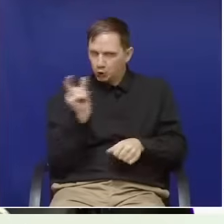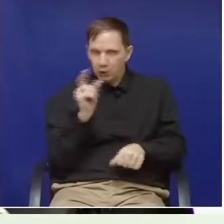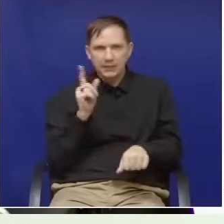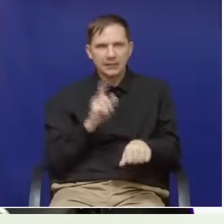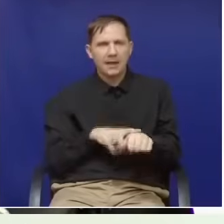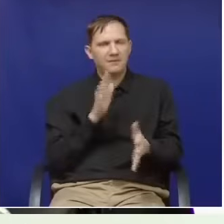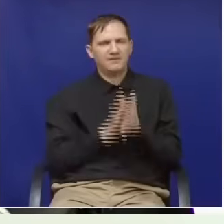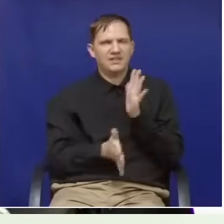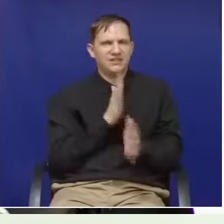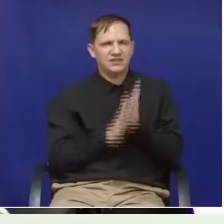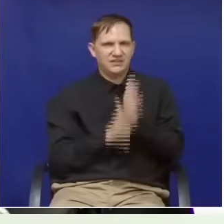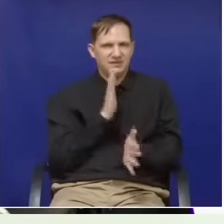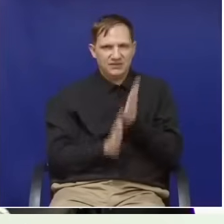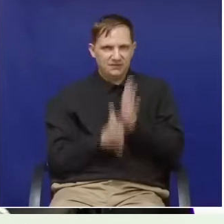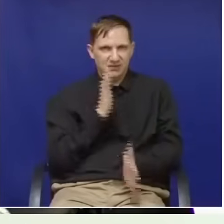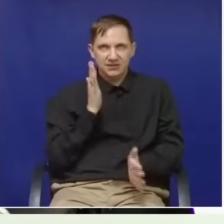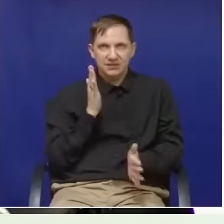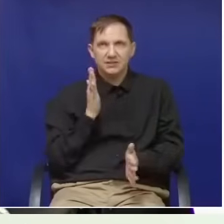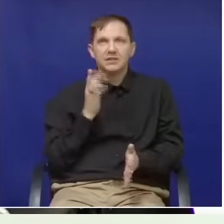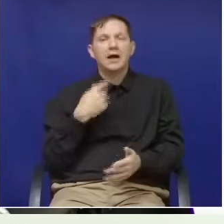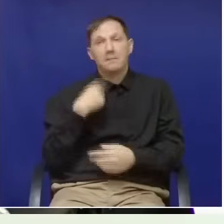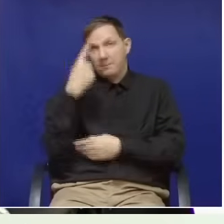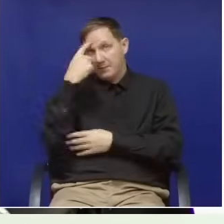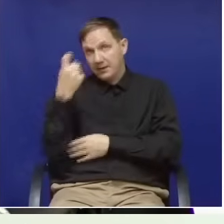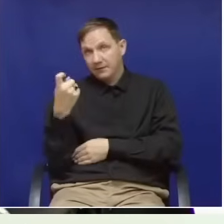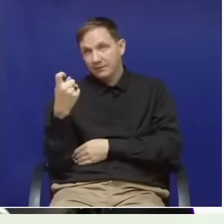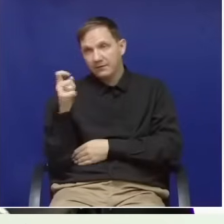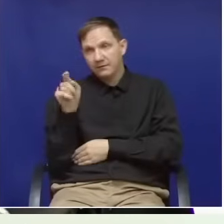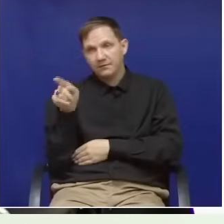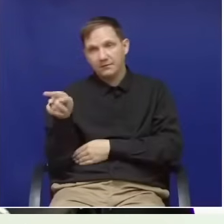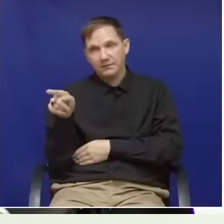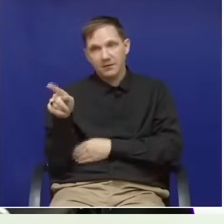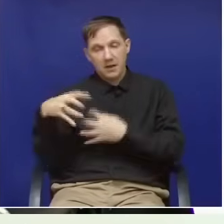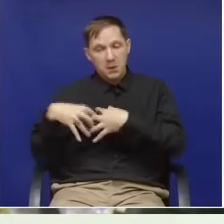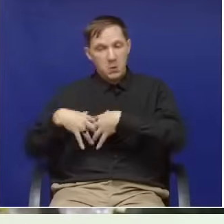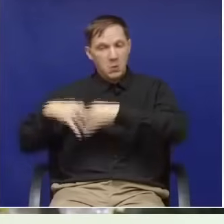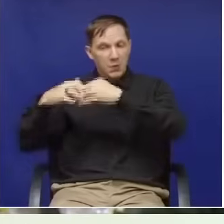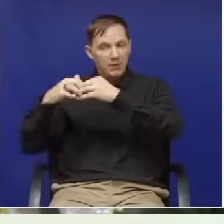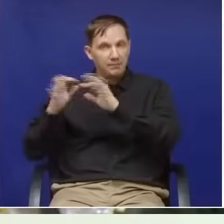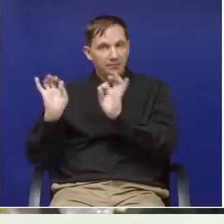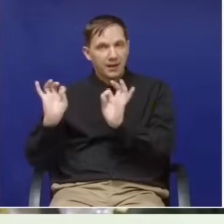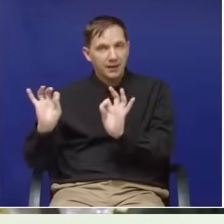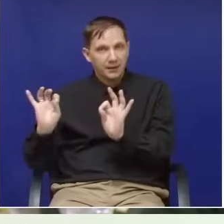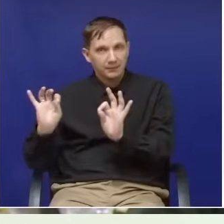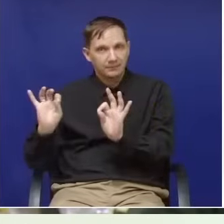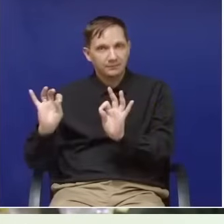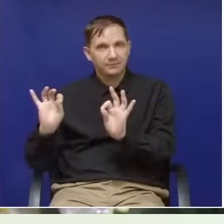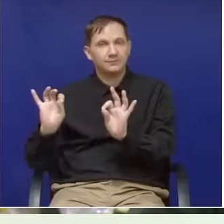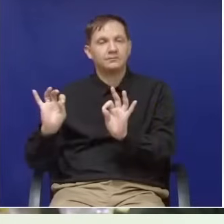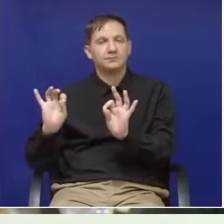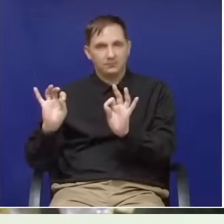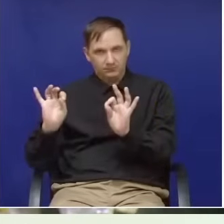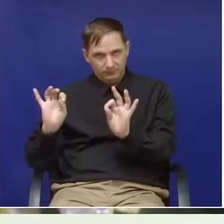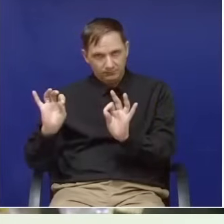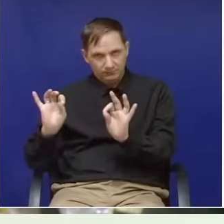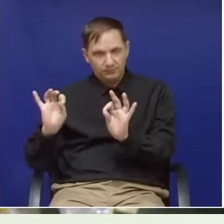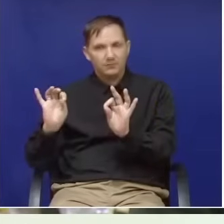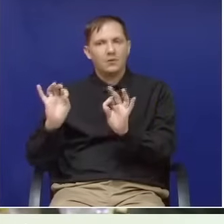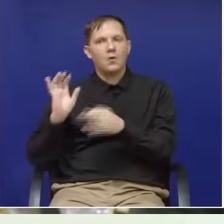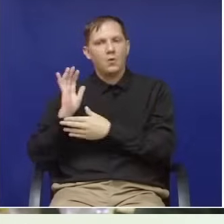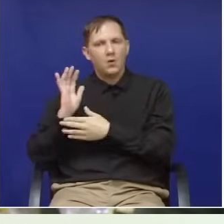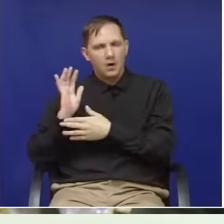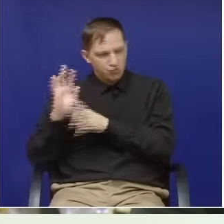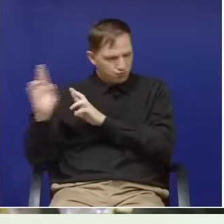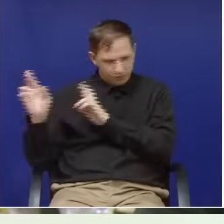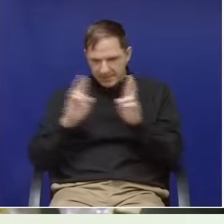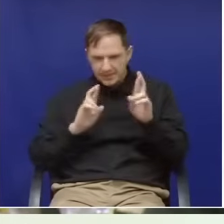time, we conclude it. And I believe that once that mechanism is put in place, Deputy Speaker, we will be